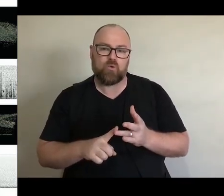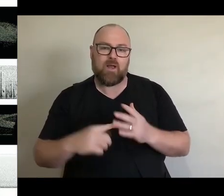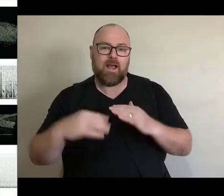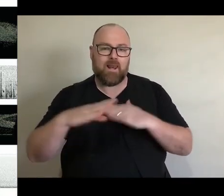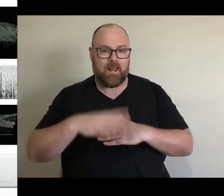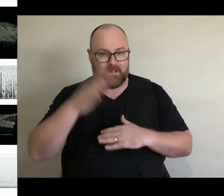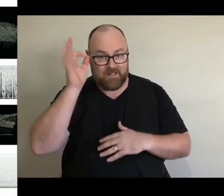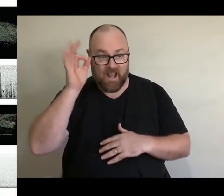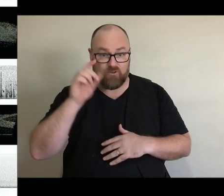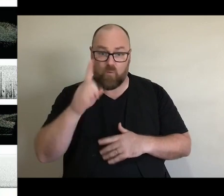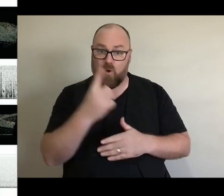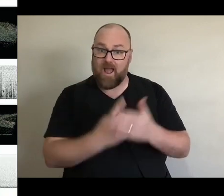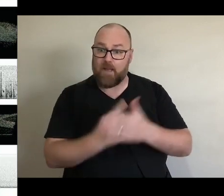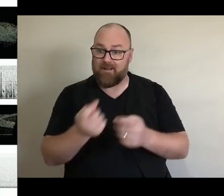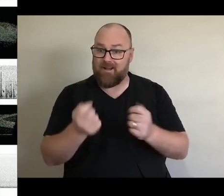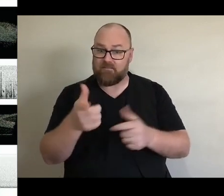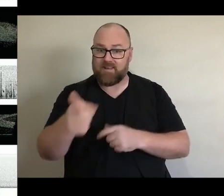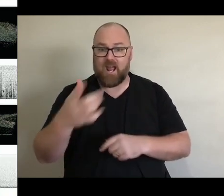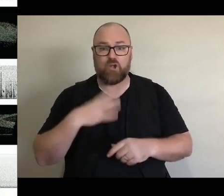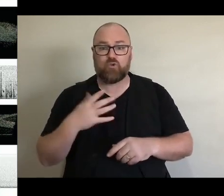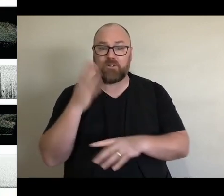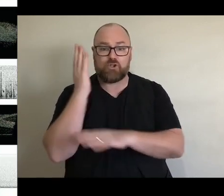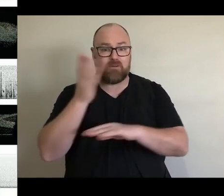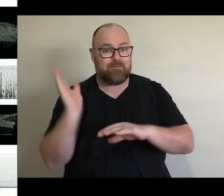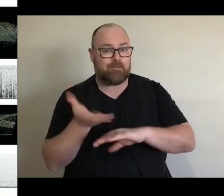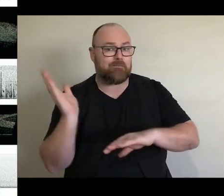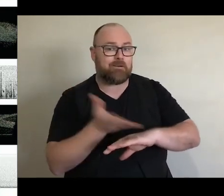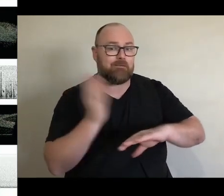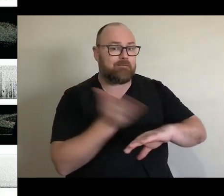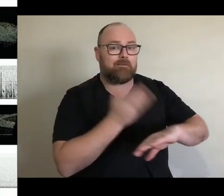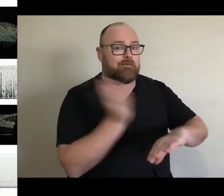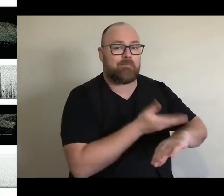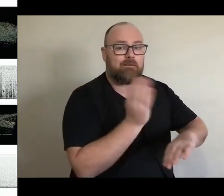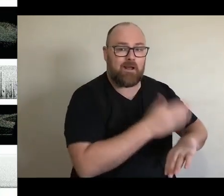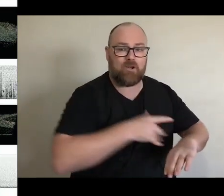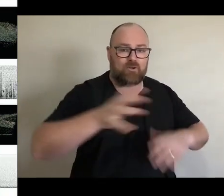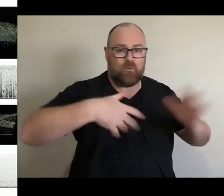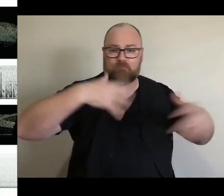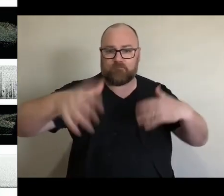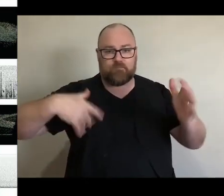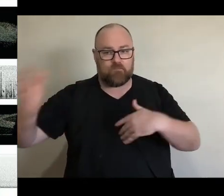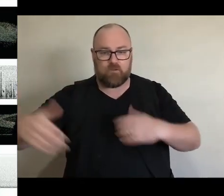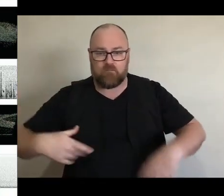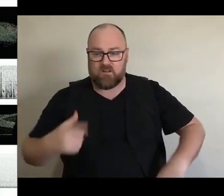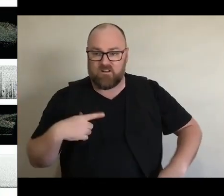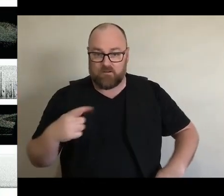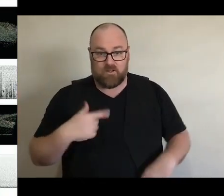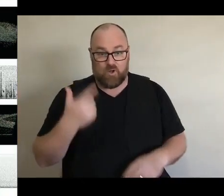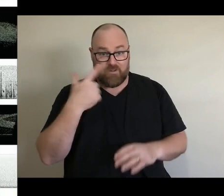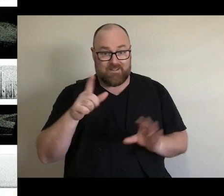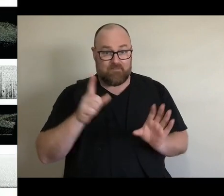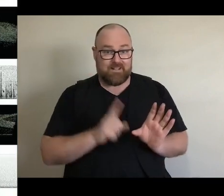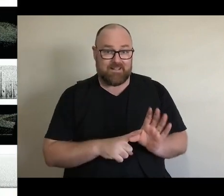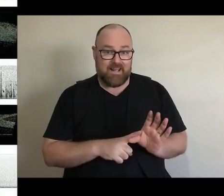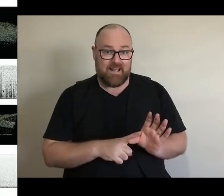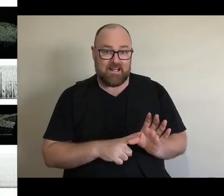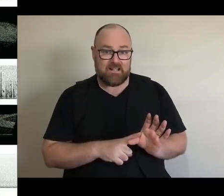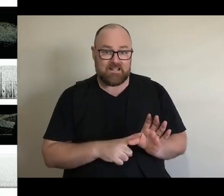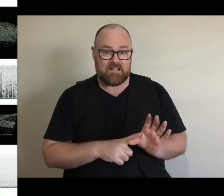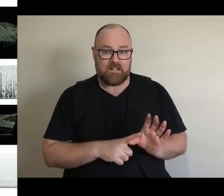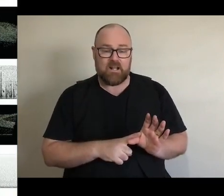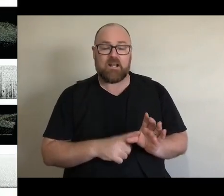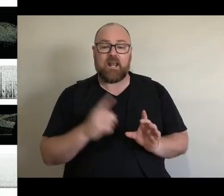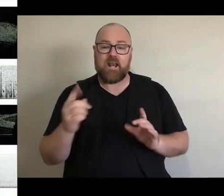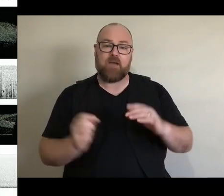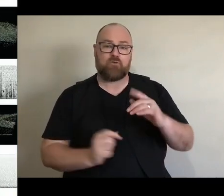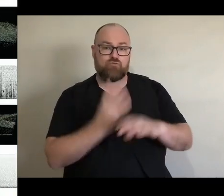need to start clearing. You need to start removing trees from the landscape, because for 70 years of even growth, you get a canopy that creates a lot